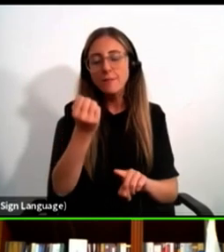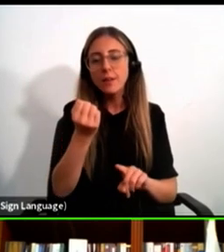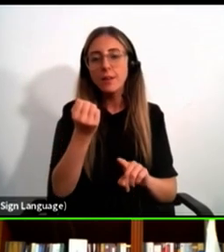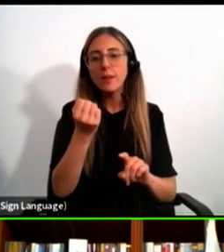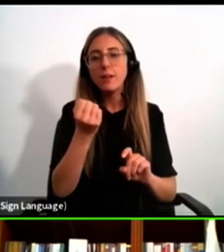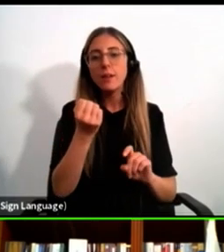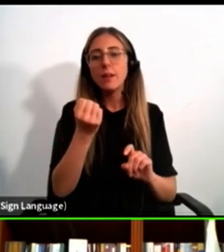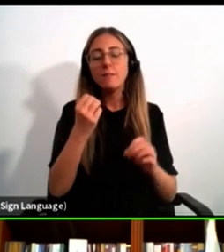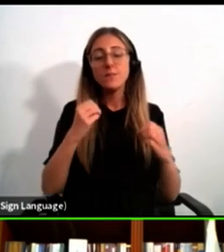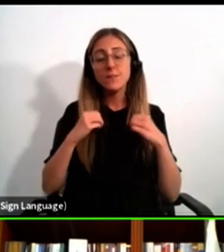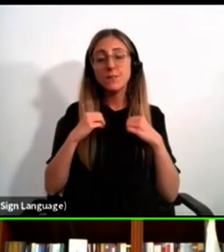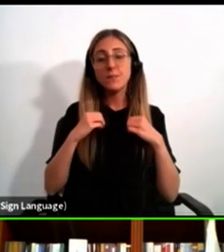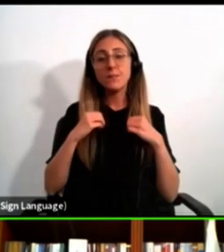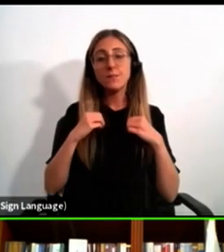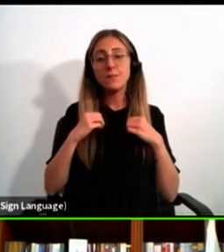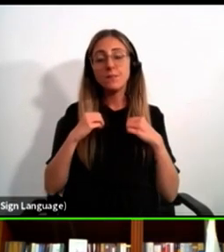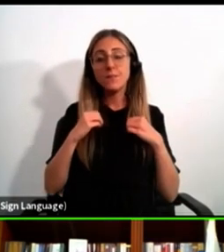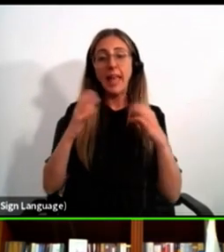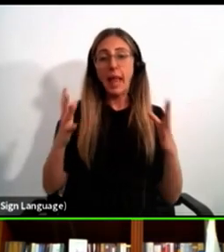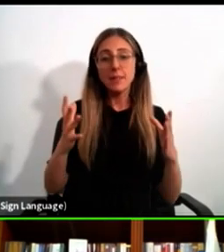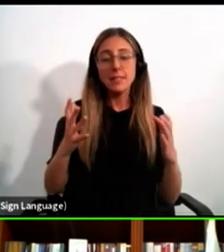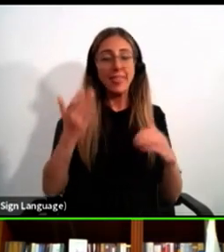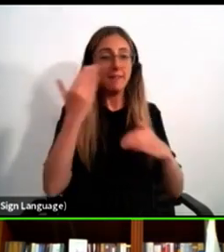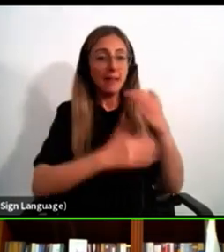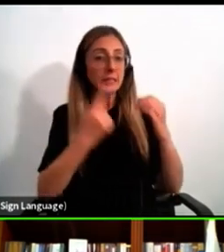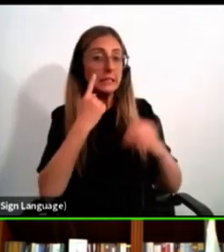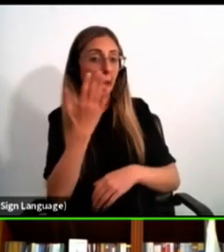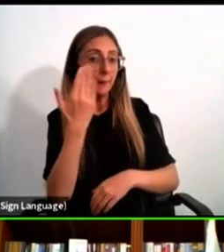something that nobody has ever seen. But